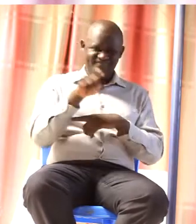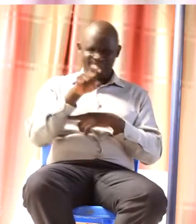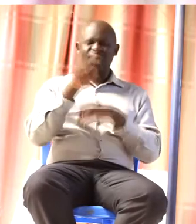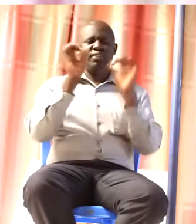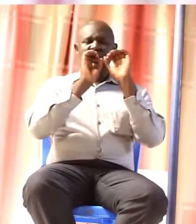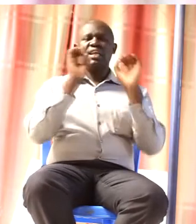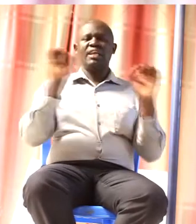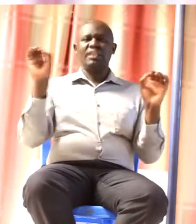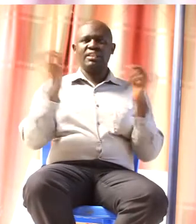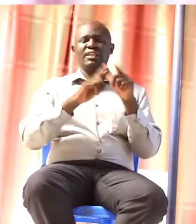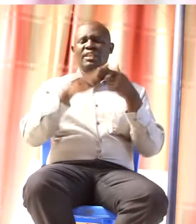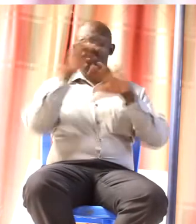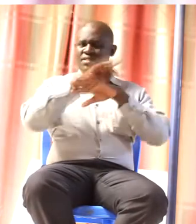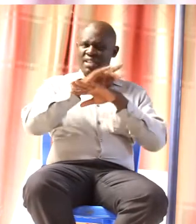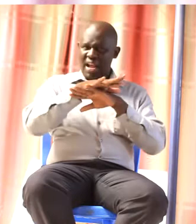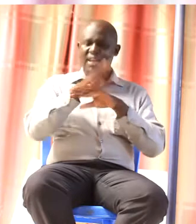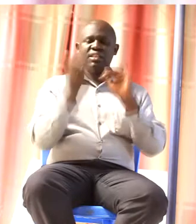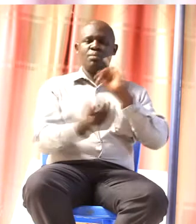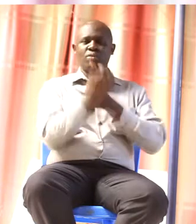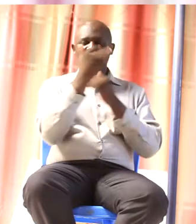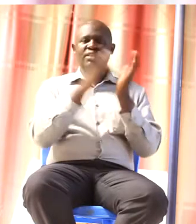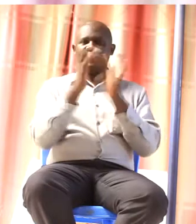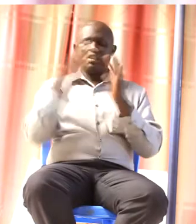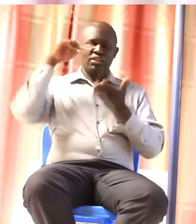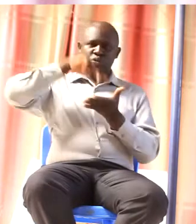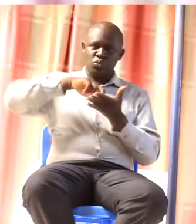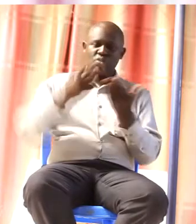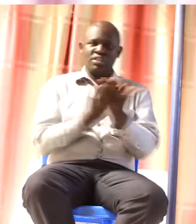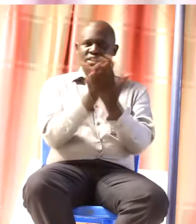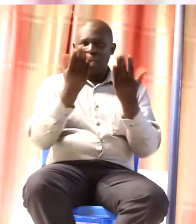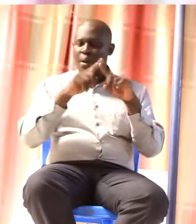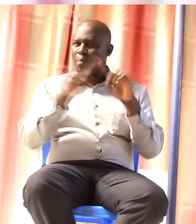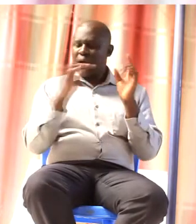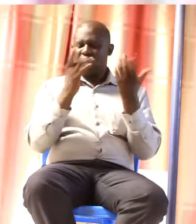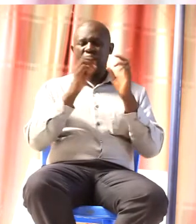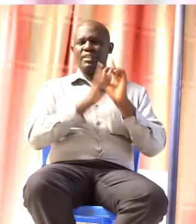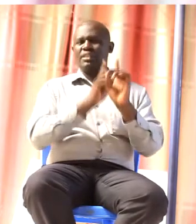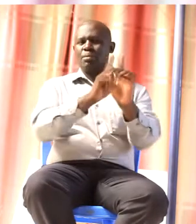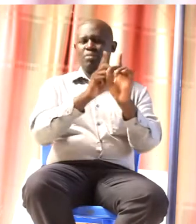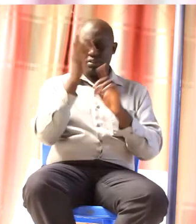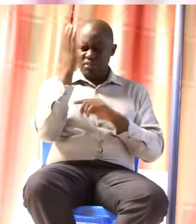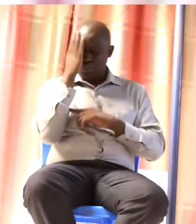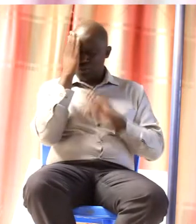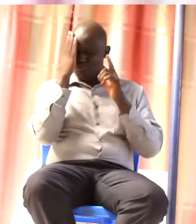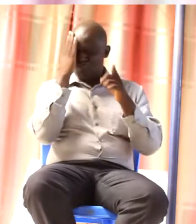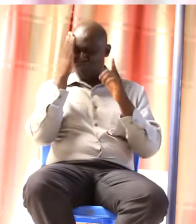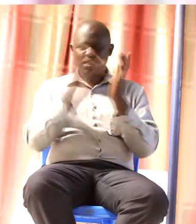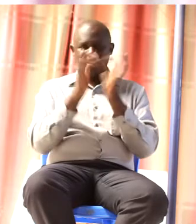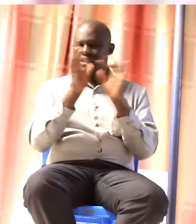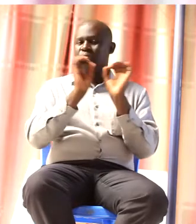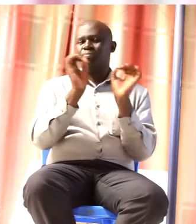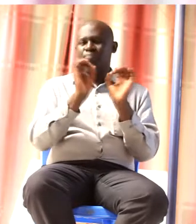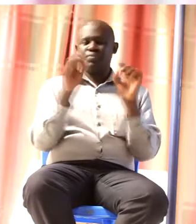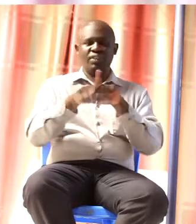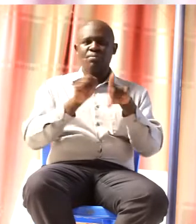Verse 4, early in the morning, Jesus stood on the shore, but the disciples did not realize that it was Jesus. He